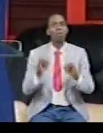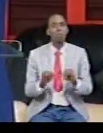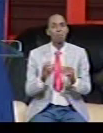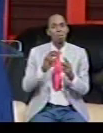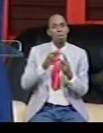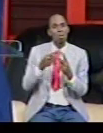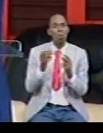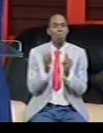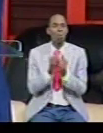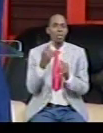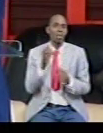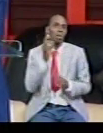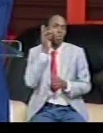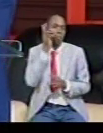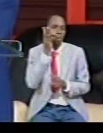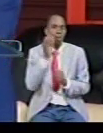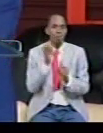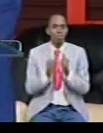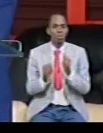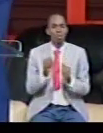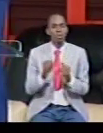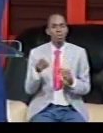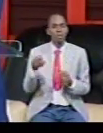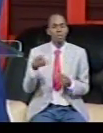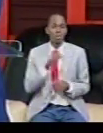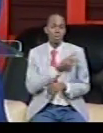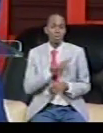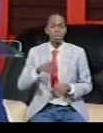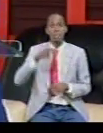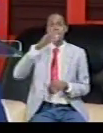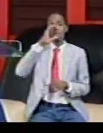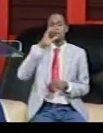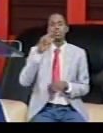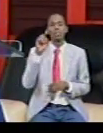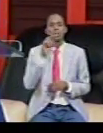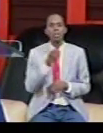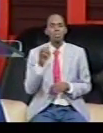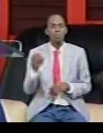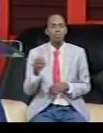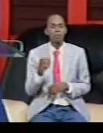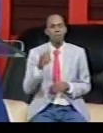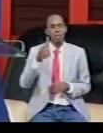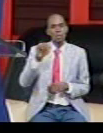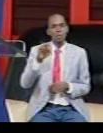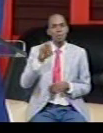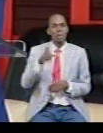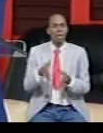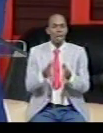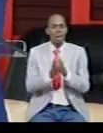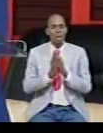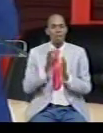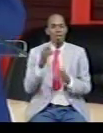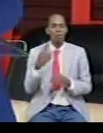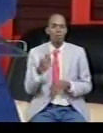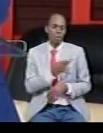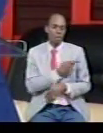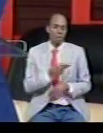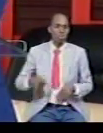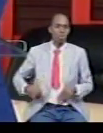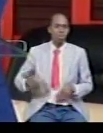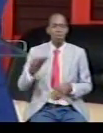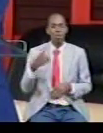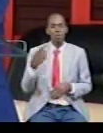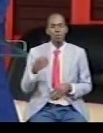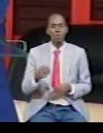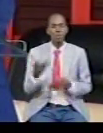wine which he drank. Therefore, he requested of the prince of the eunuchs that he